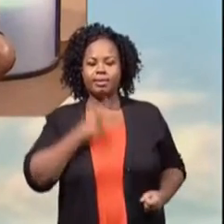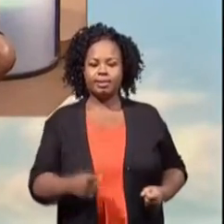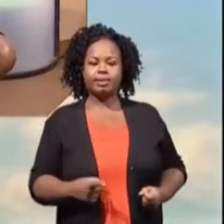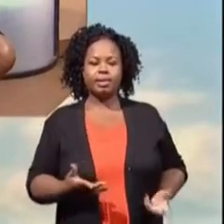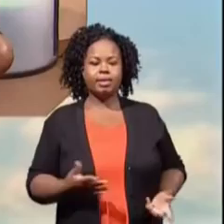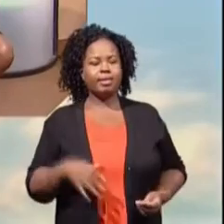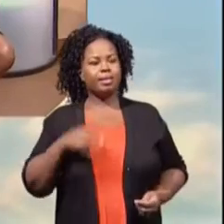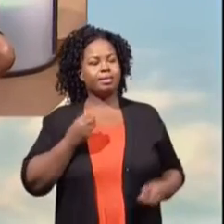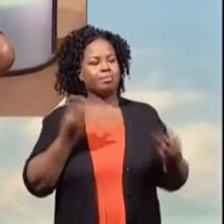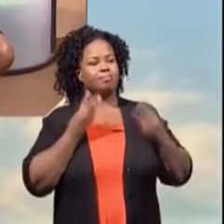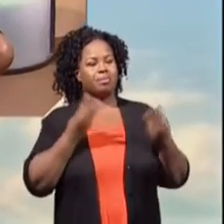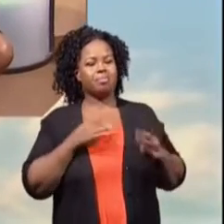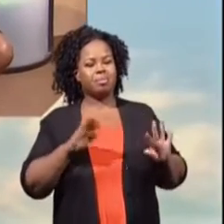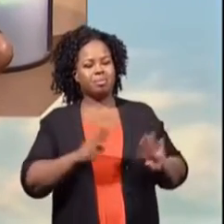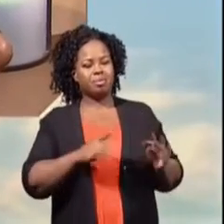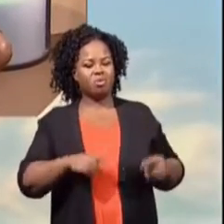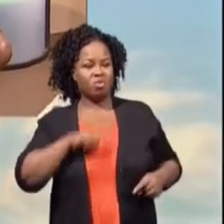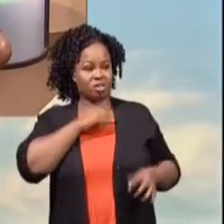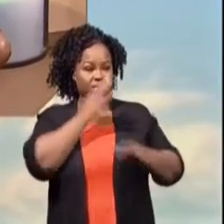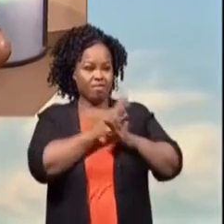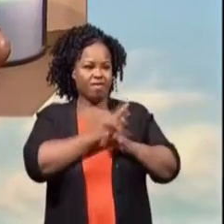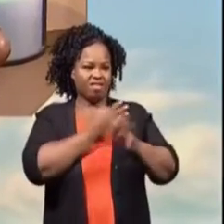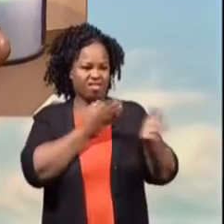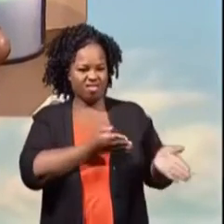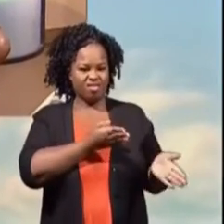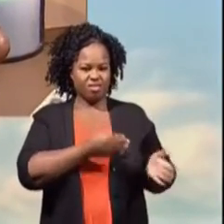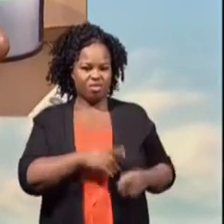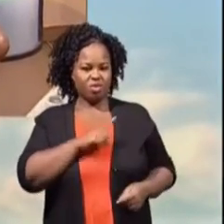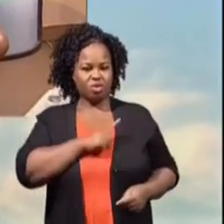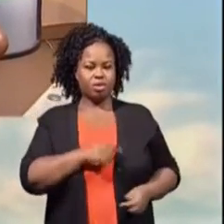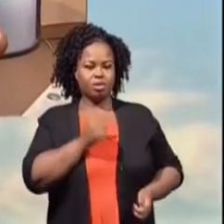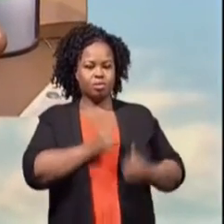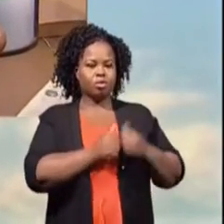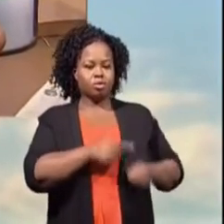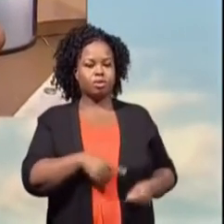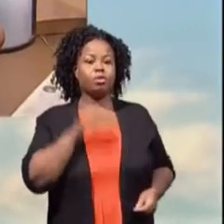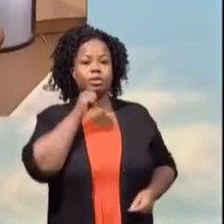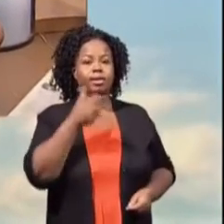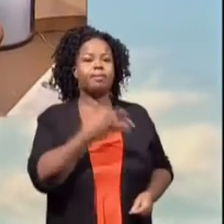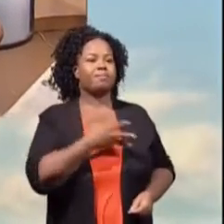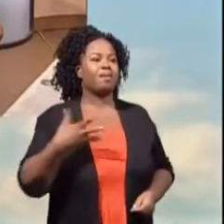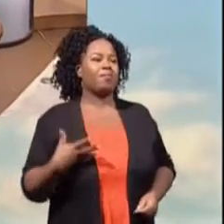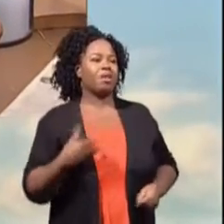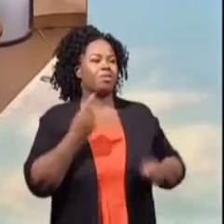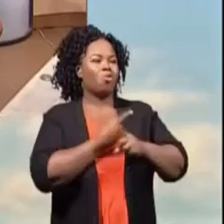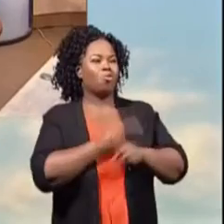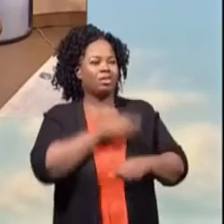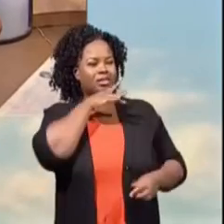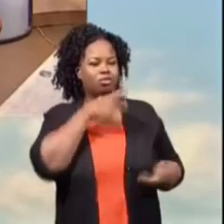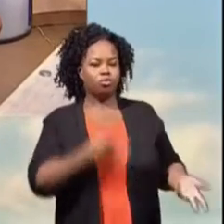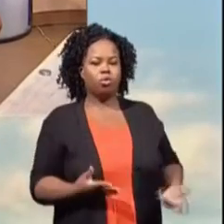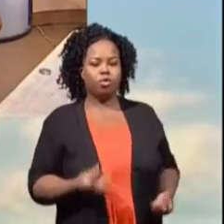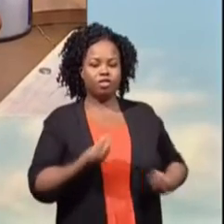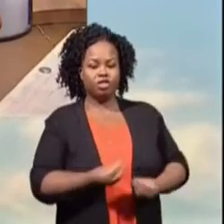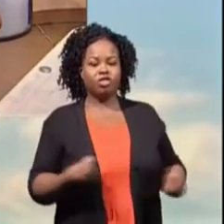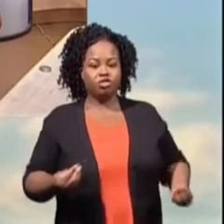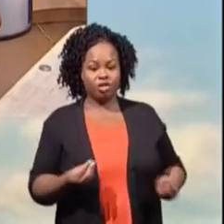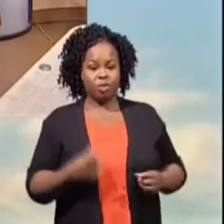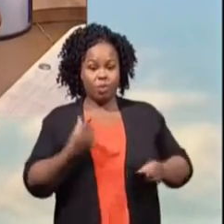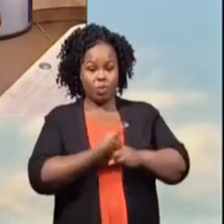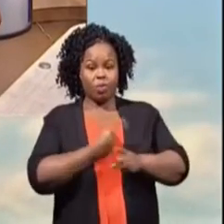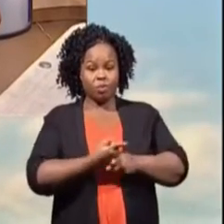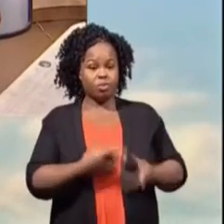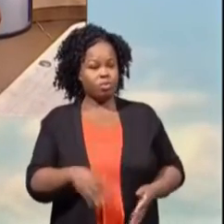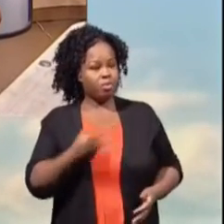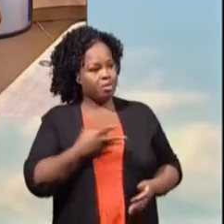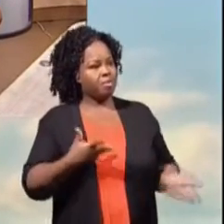Wa re sa re ba thodulang ka montlung ya ba itshware. Ore ba re ntate ko ntlung ele. Ore ba re bua botwa ko ntlung ele. Ba tlo re me o ko ntlung ele. Ga bana ba dlala mo le ba letse me